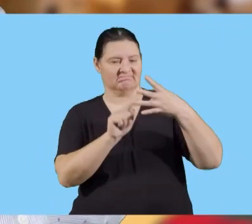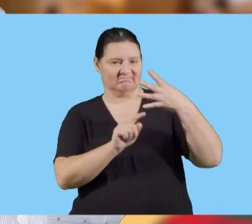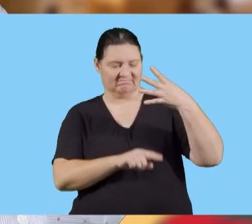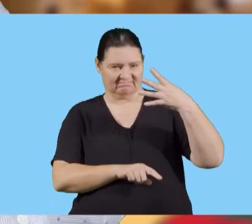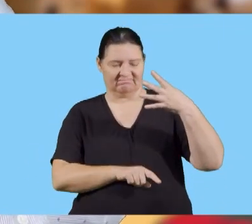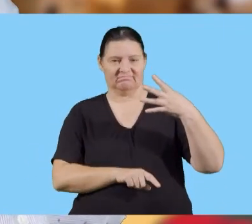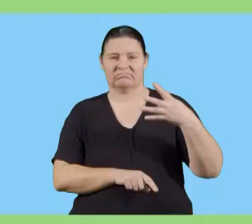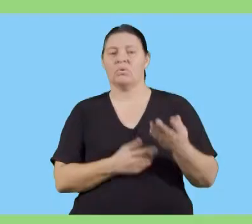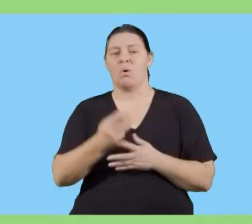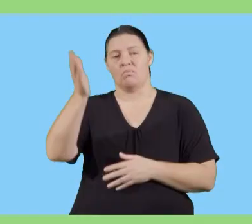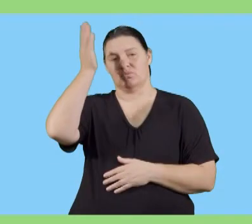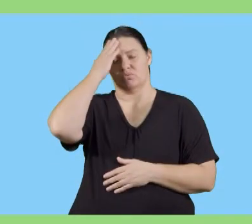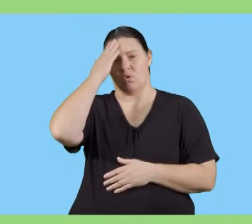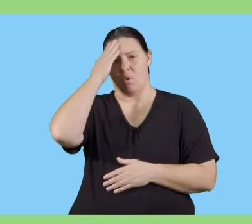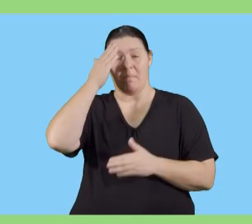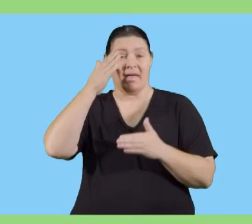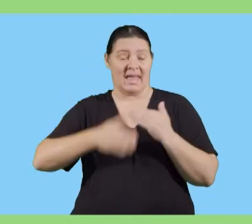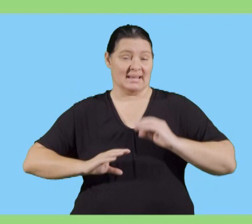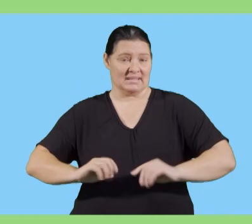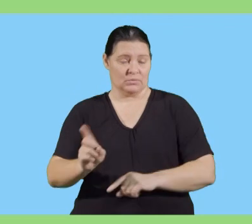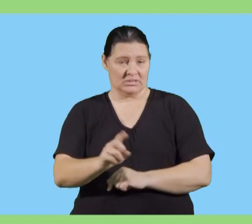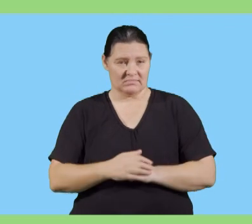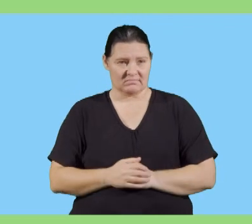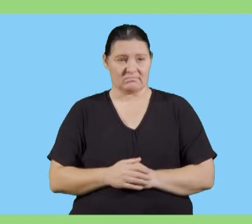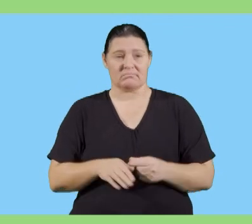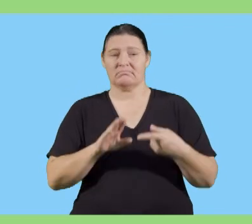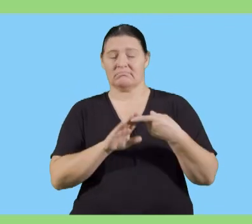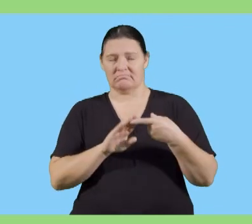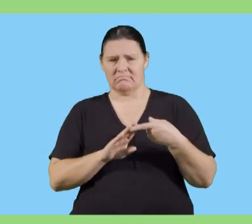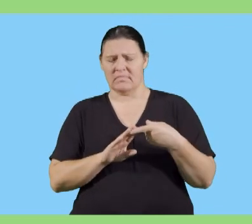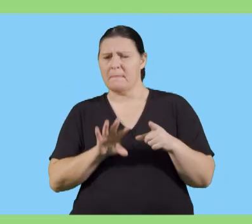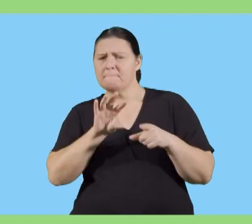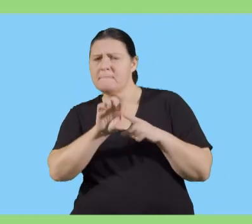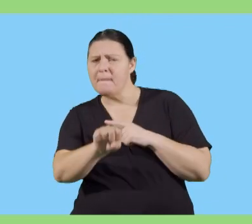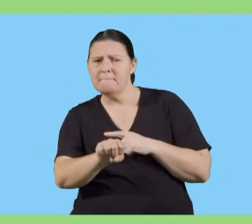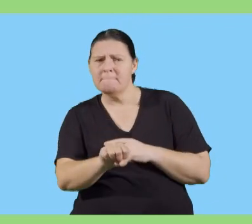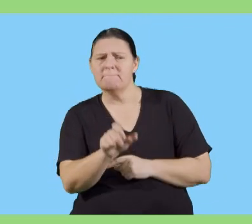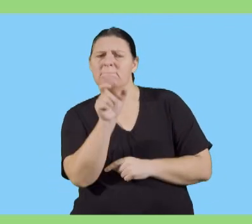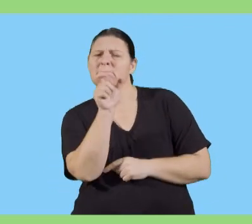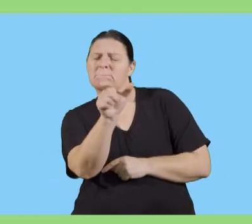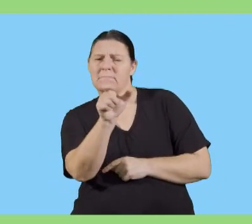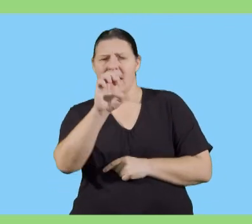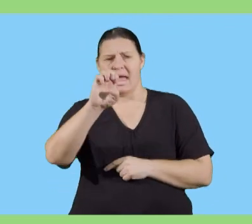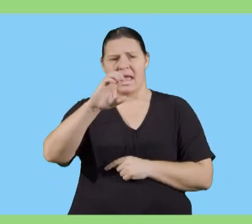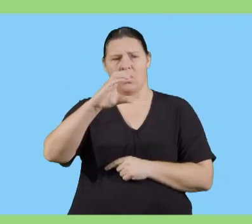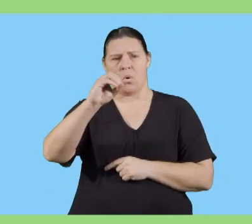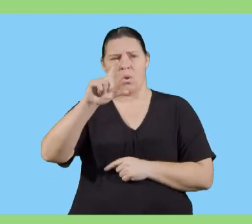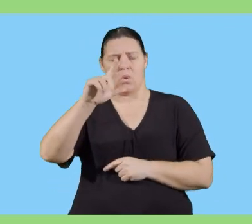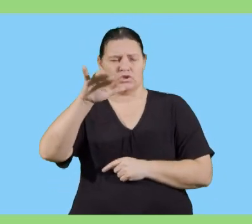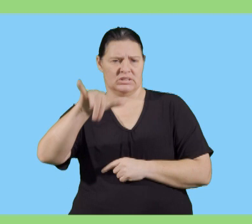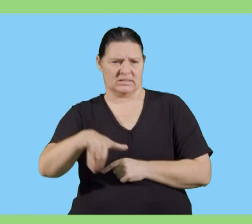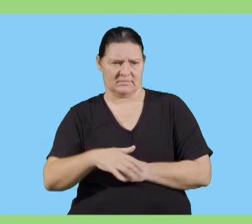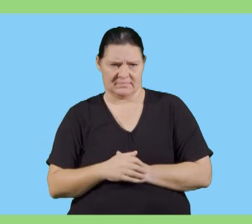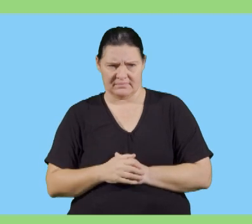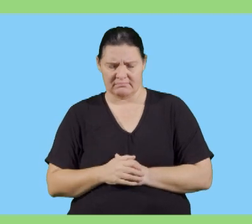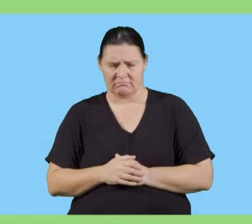of this lesson. Firstly, you need to be able to define the term ecology. Secondly, you need to be able to list the